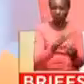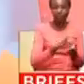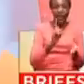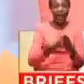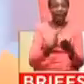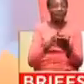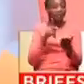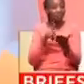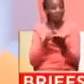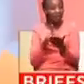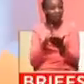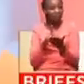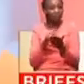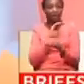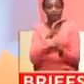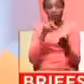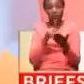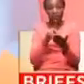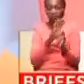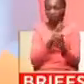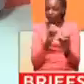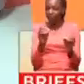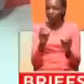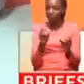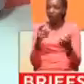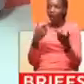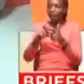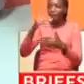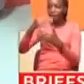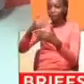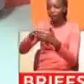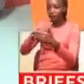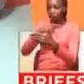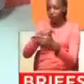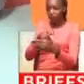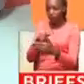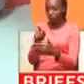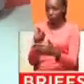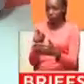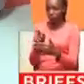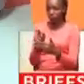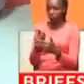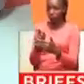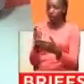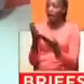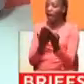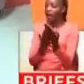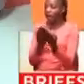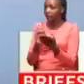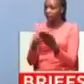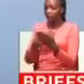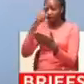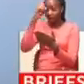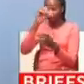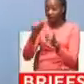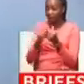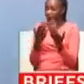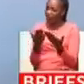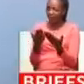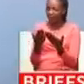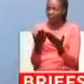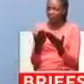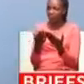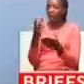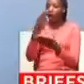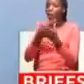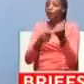anyone for money. So I think even before we go too far and go into deliverance and even understanding what deliverance is in this case, both of